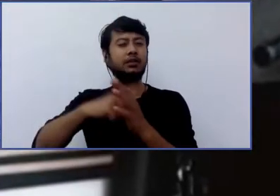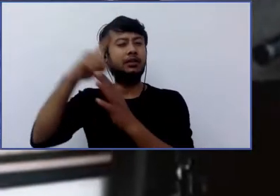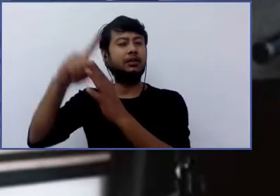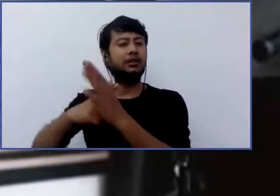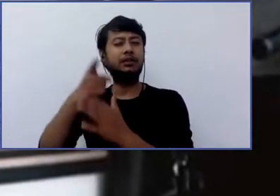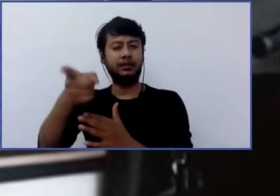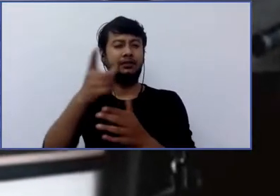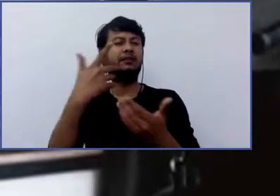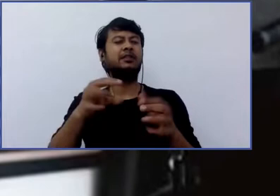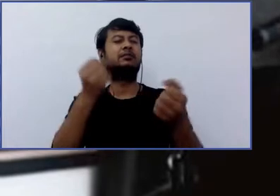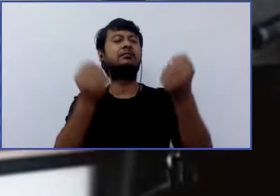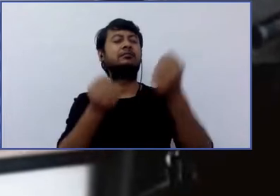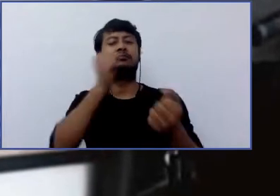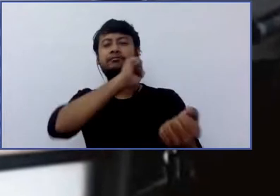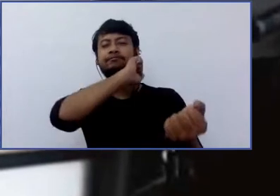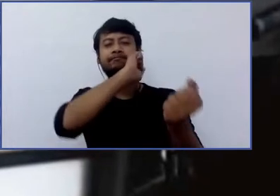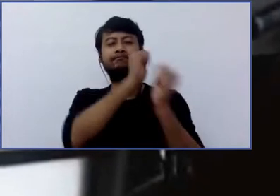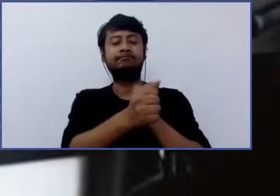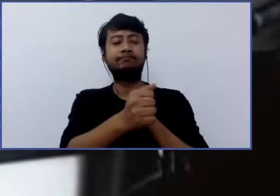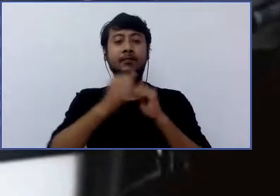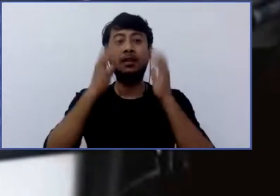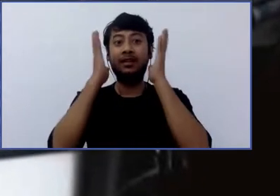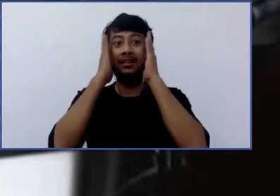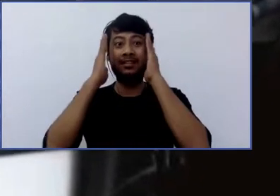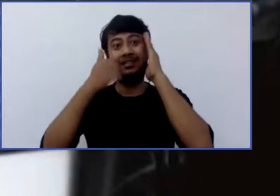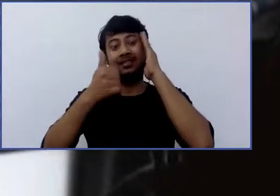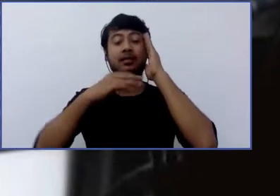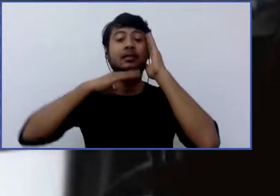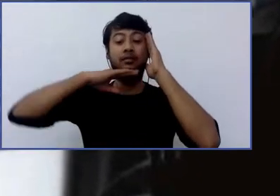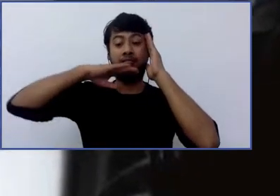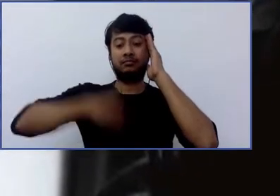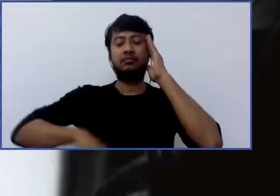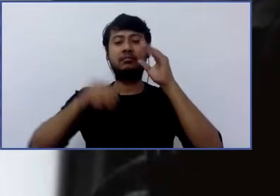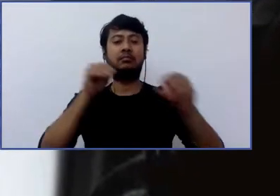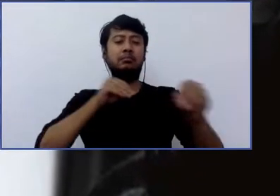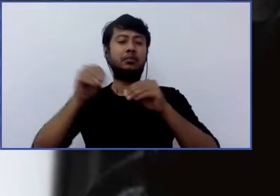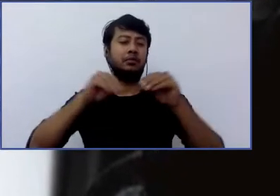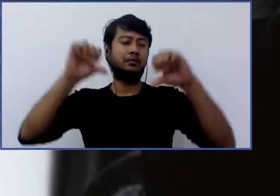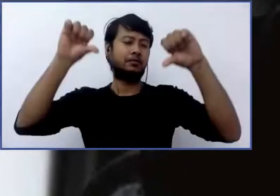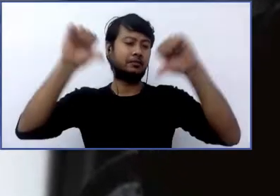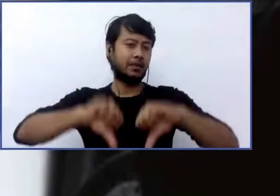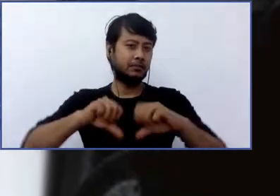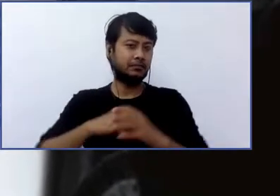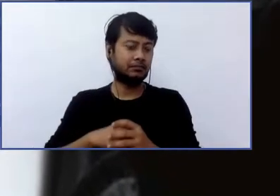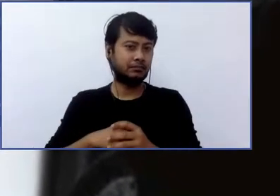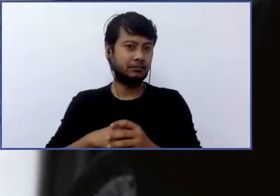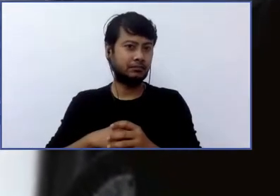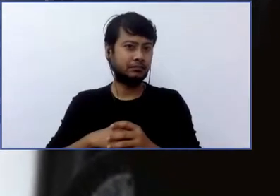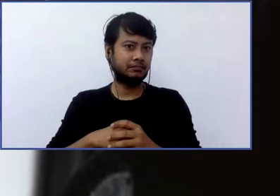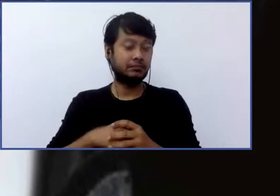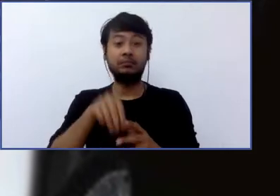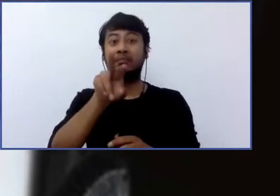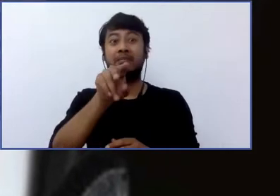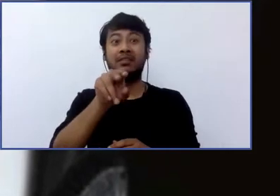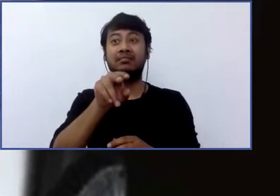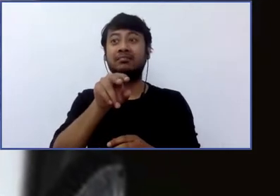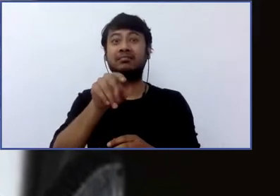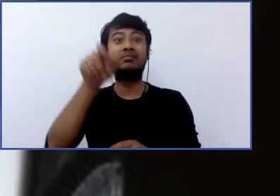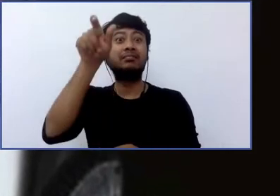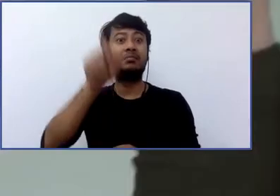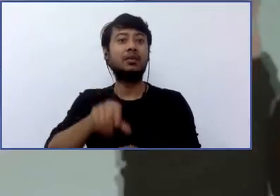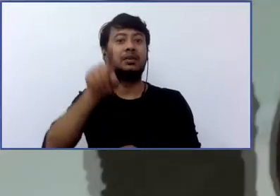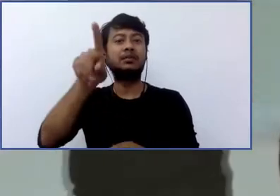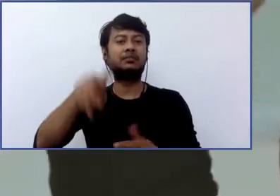neck downwards, a condition that anyone would otherwise believe being bedridden and confined to four